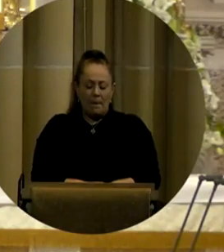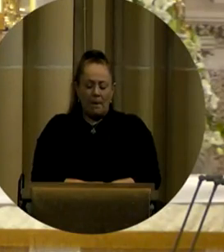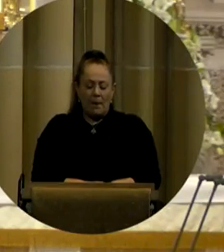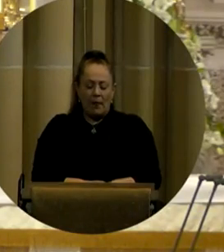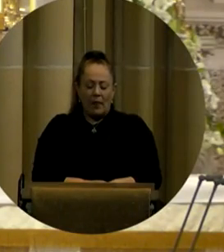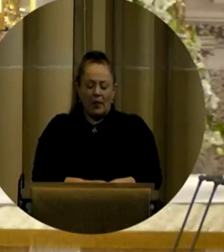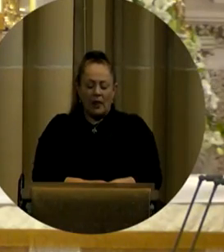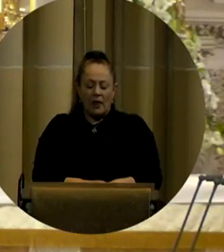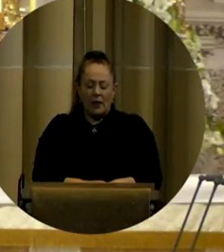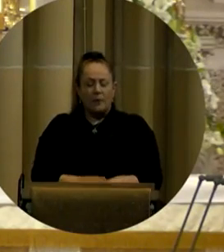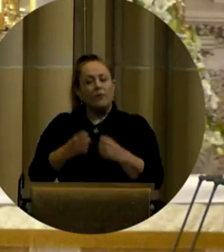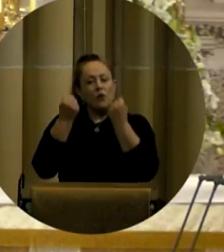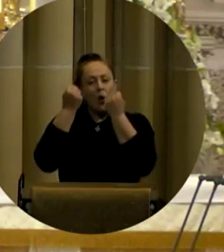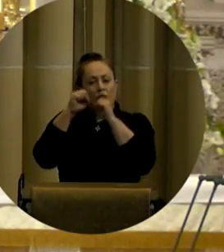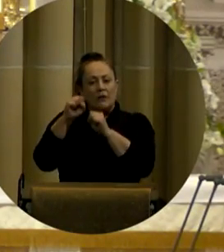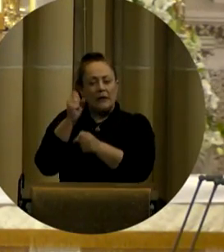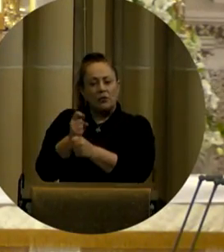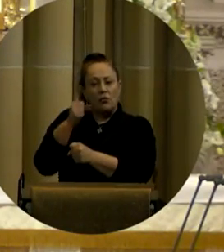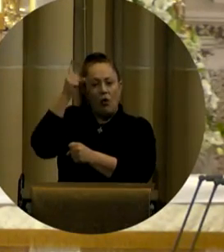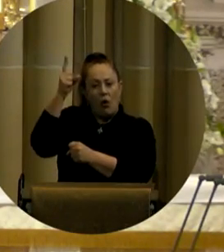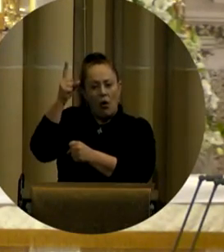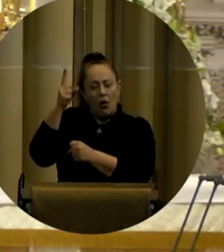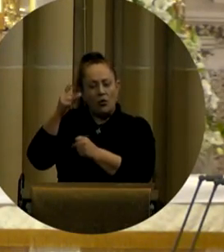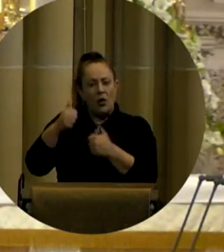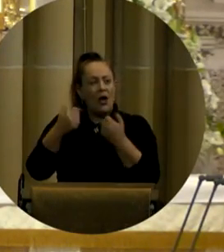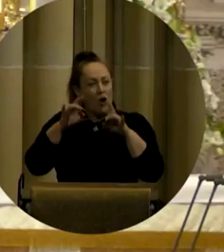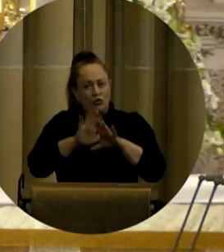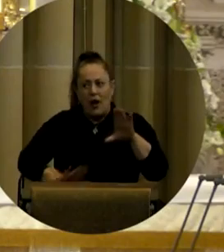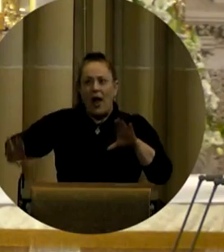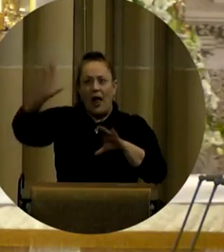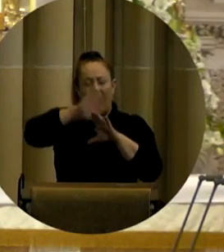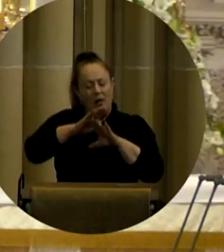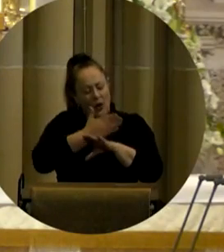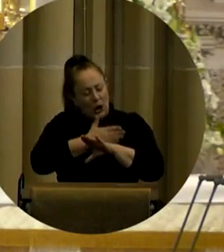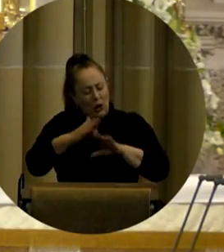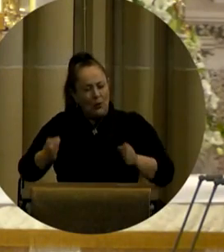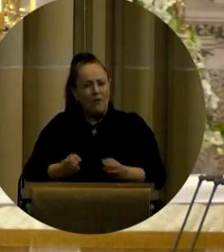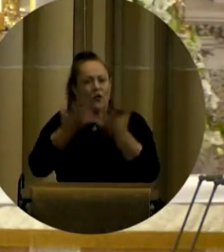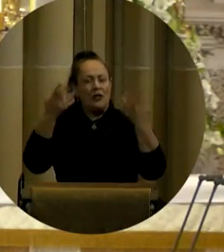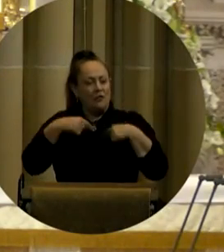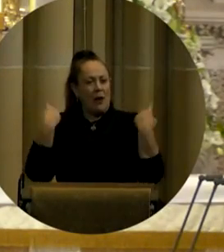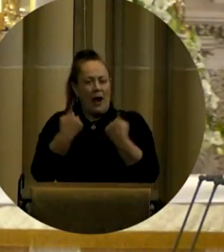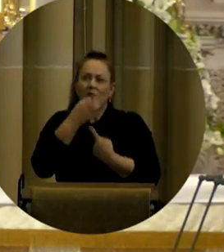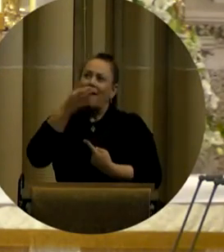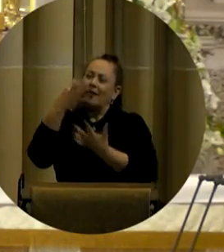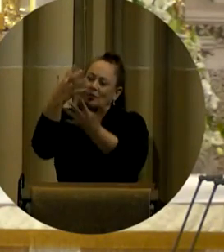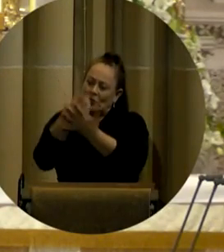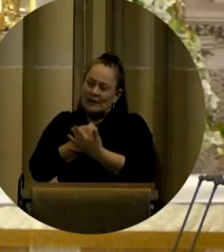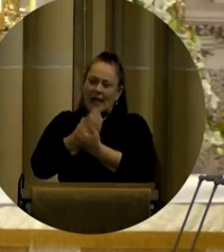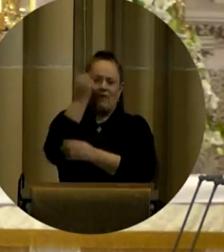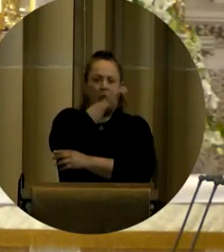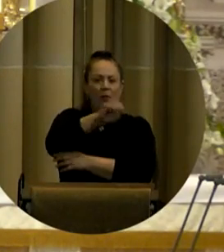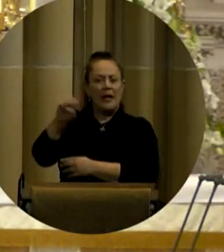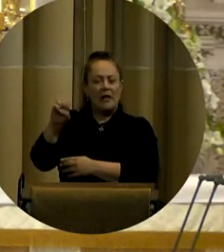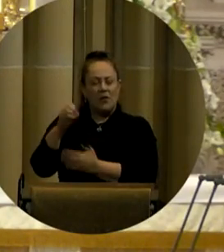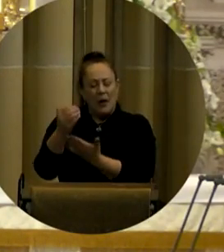Protecting God, renew your church in Australia today. Deliver us from every evil.